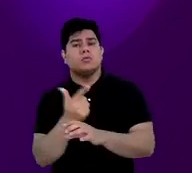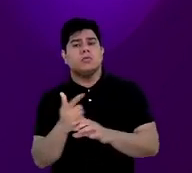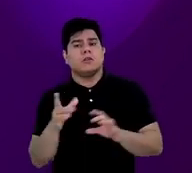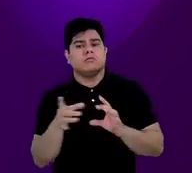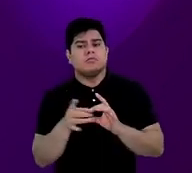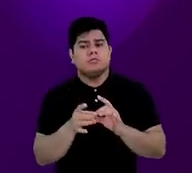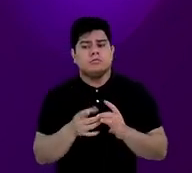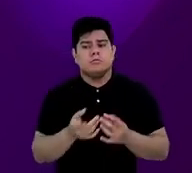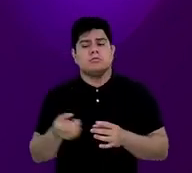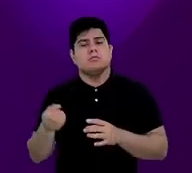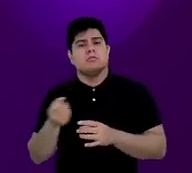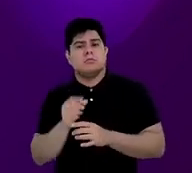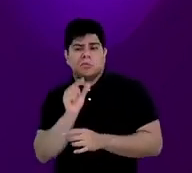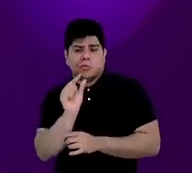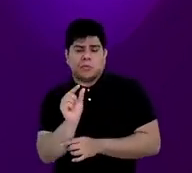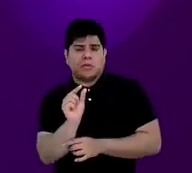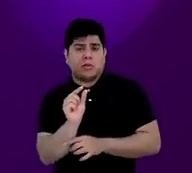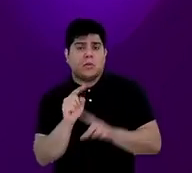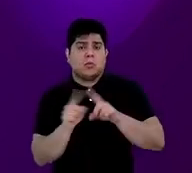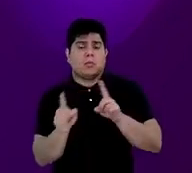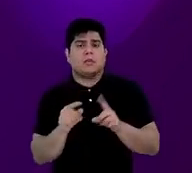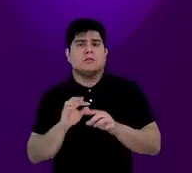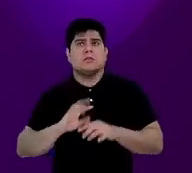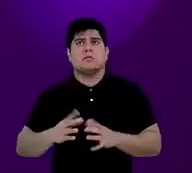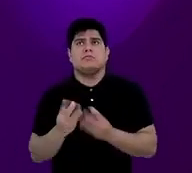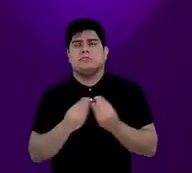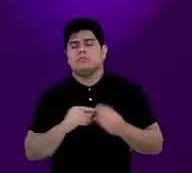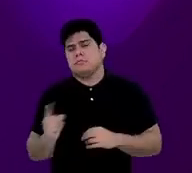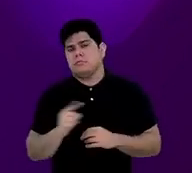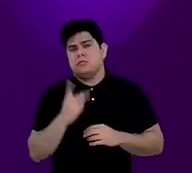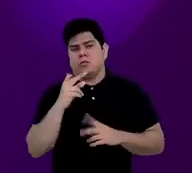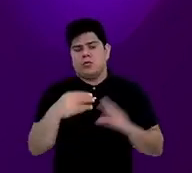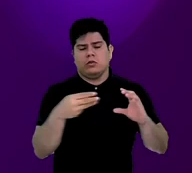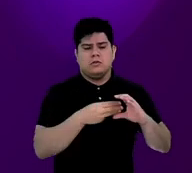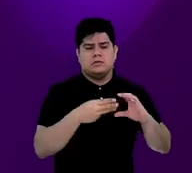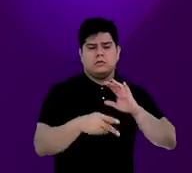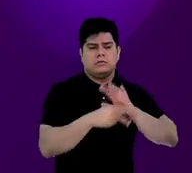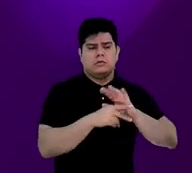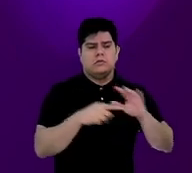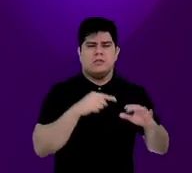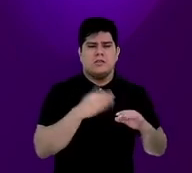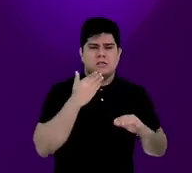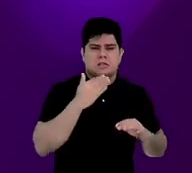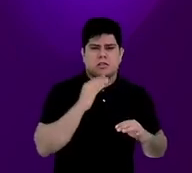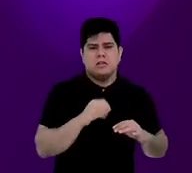much as damaged or hypoxic cells.